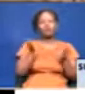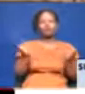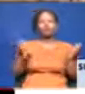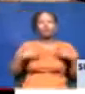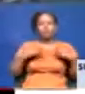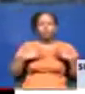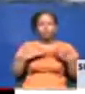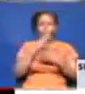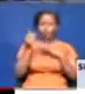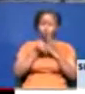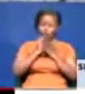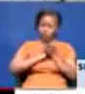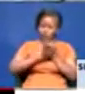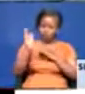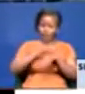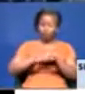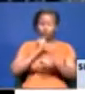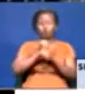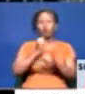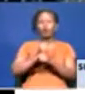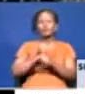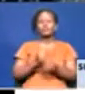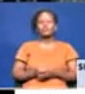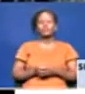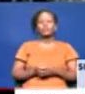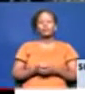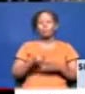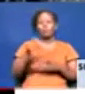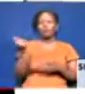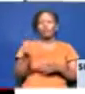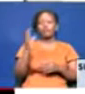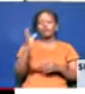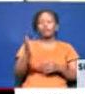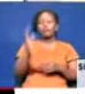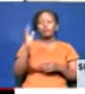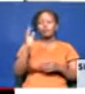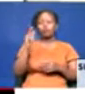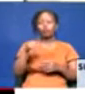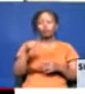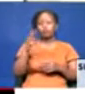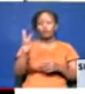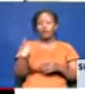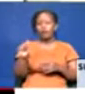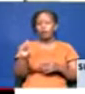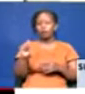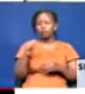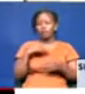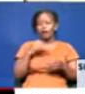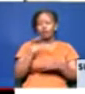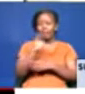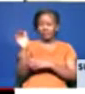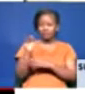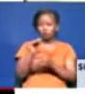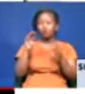is going to be suitable working with. Elsewhere, the Capital Markets Authority has fined former board members and senior managers of Chase Bank and